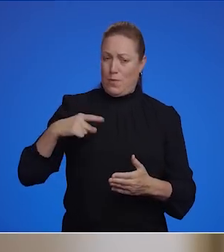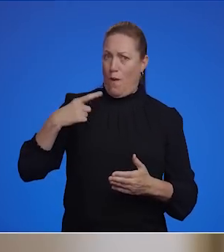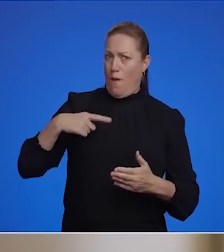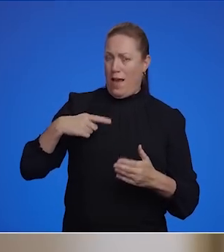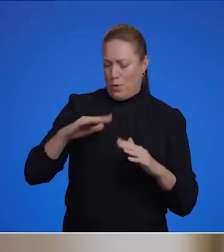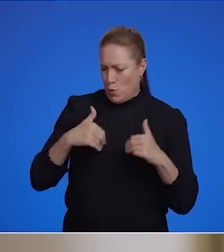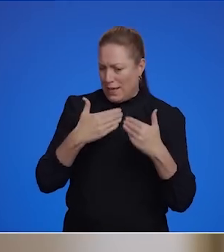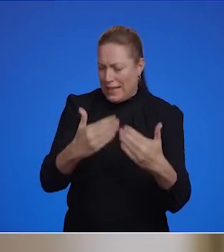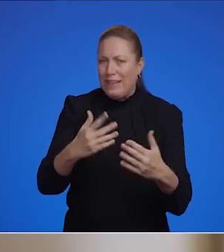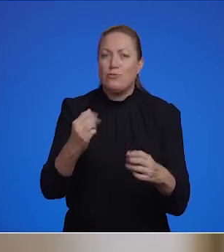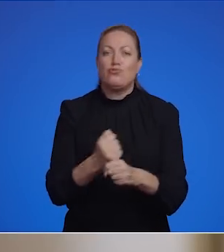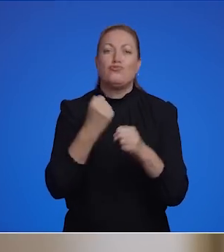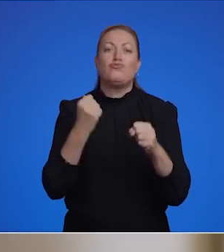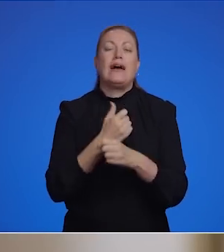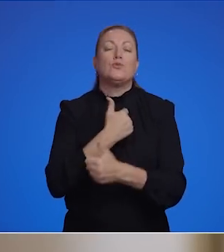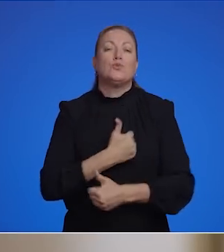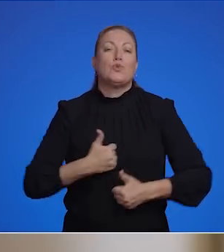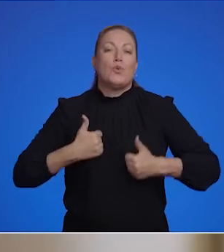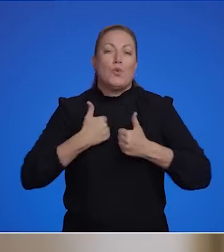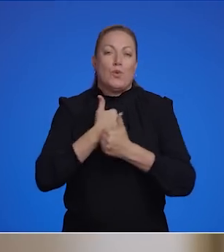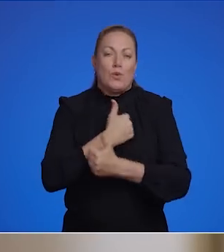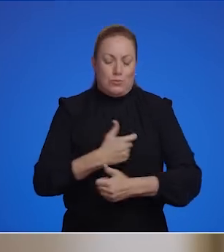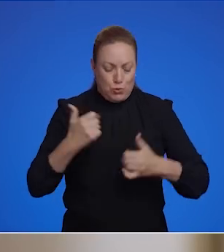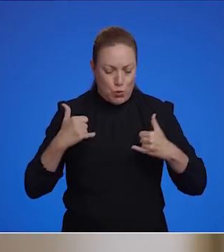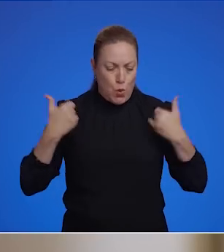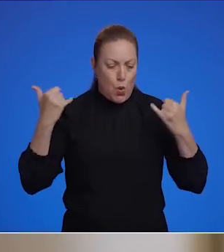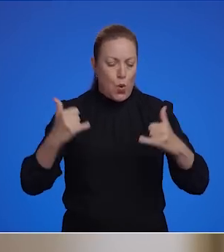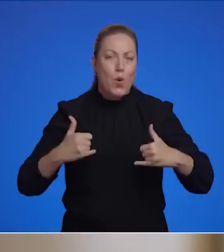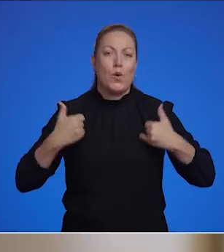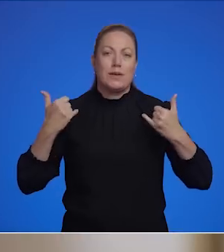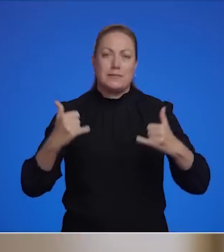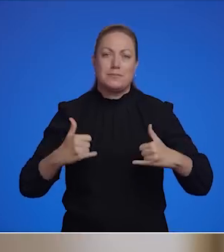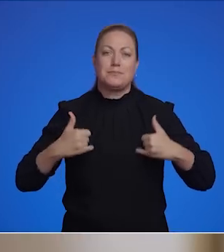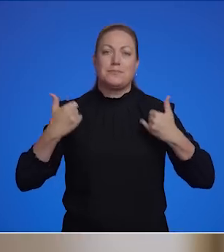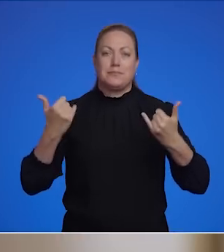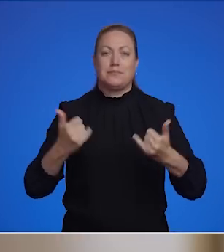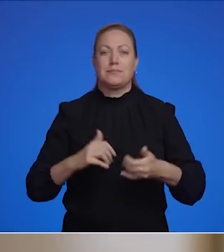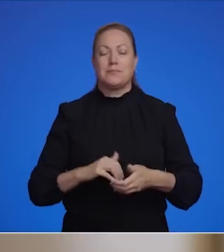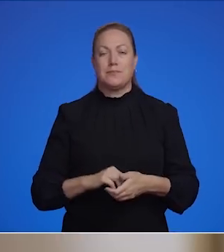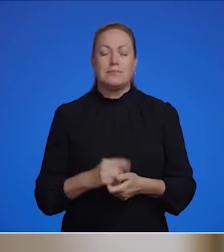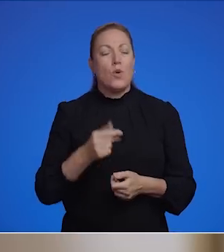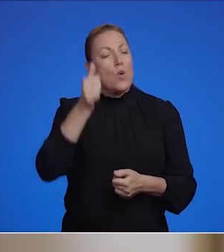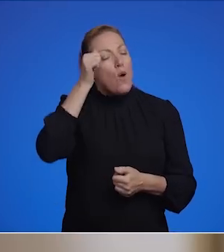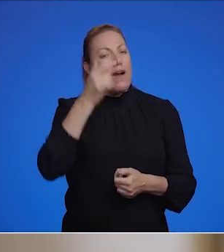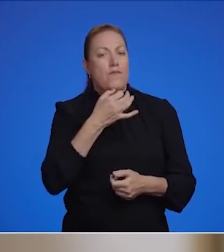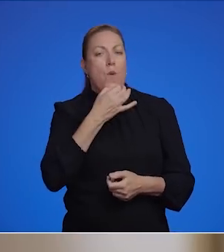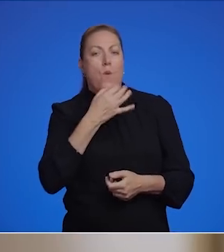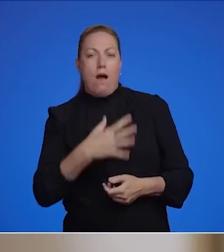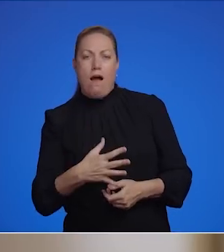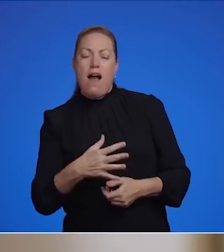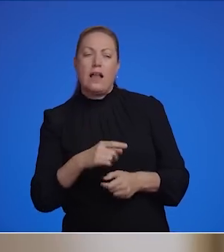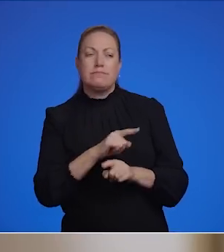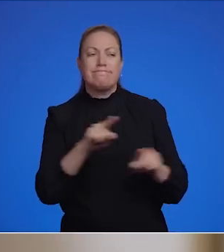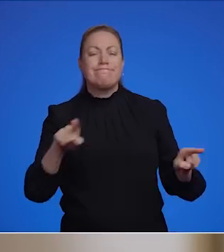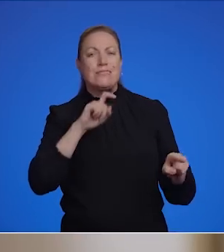you. Even though you may, for a short time, have to bear being plagued by all sorts of trials, so